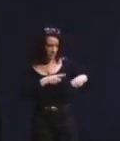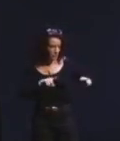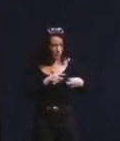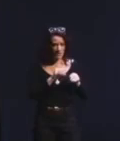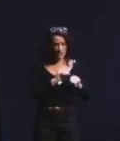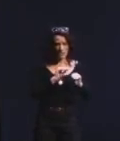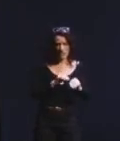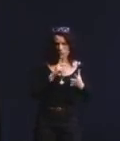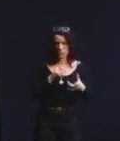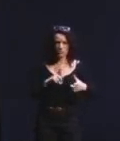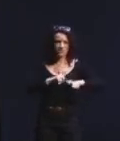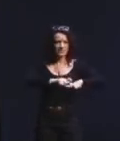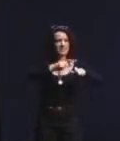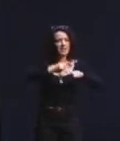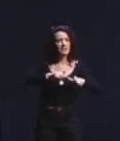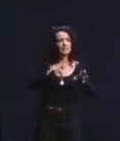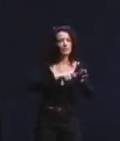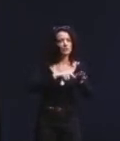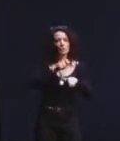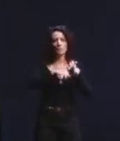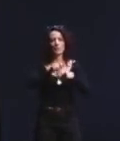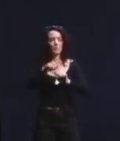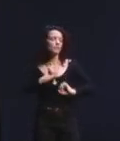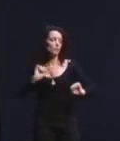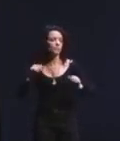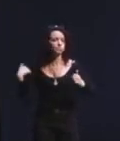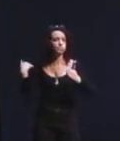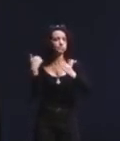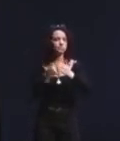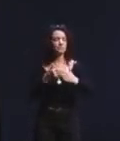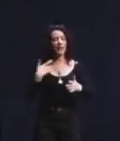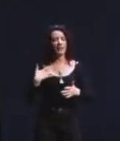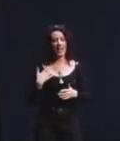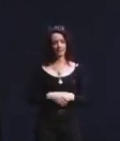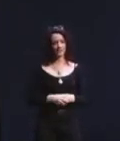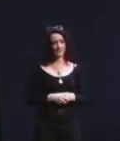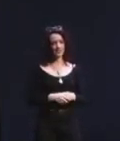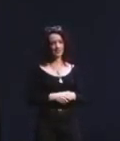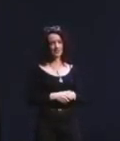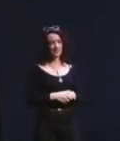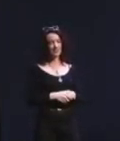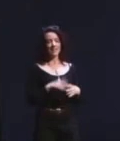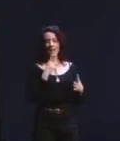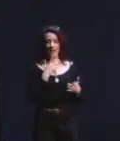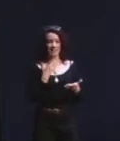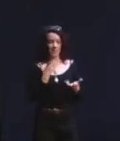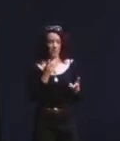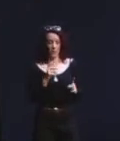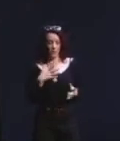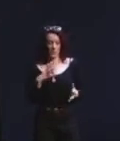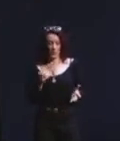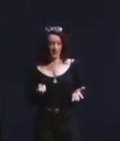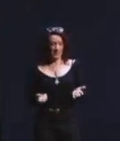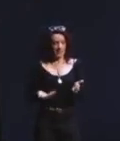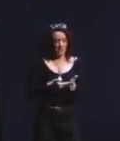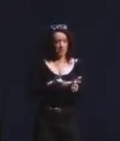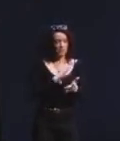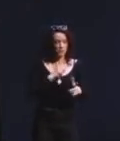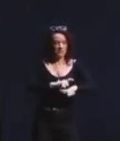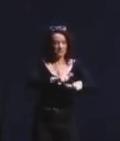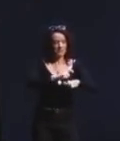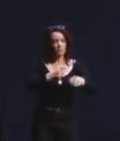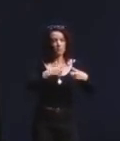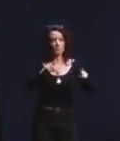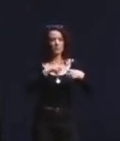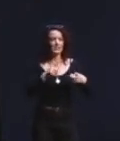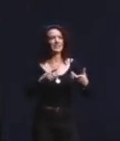which sustains young people for their whole lives, and for those for whom it's relevant and who want that, leads to a sustainable music career. And so